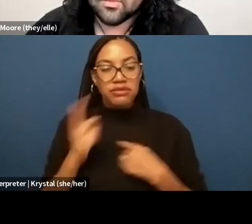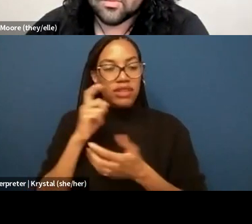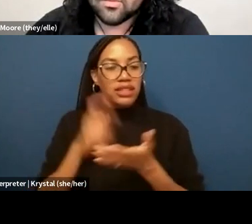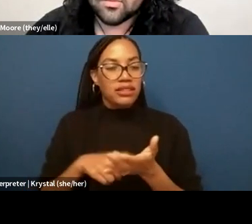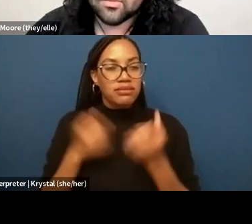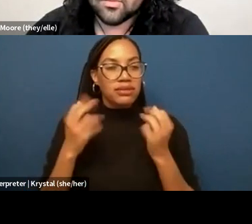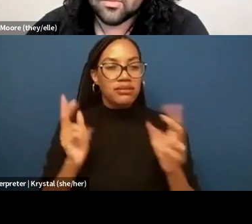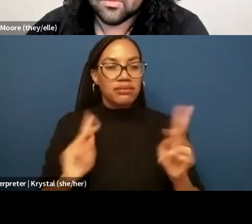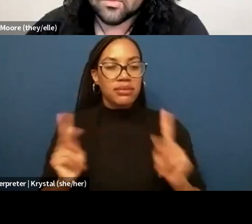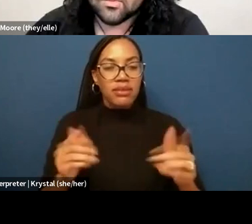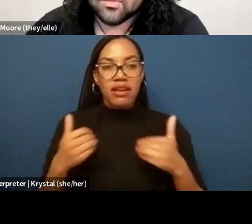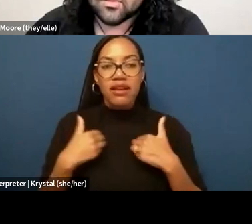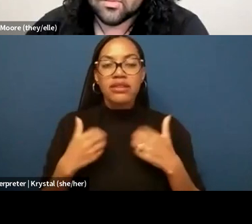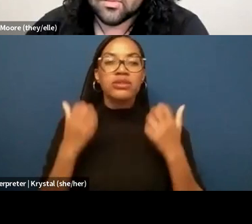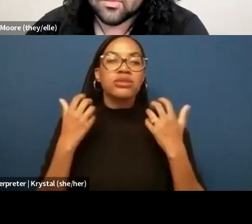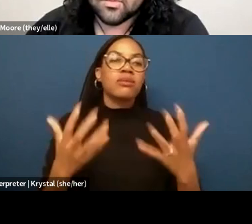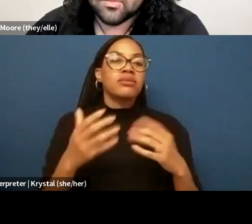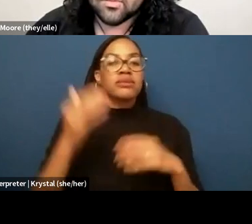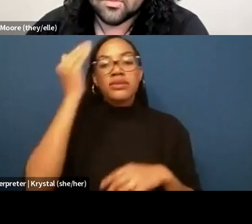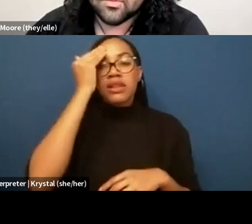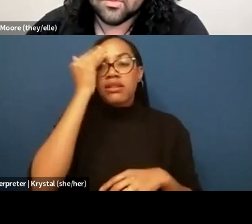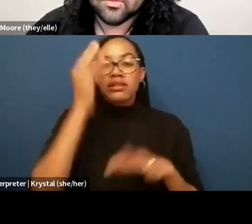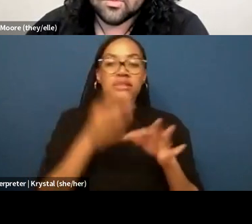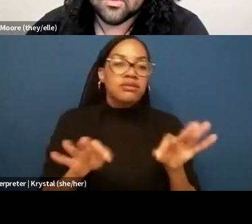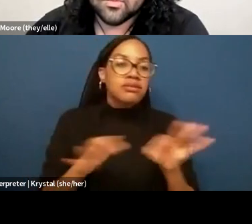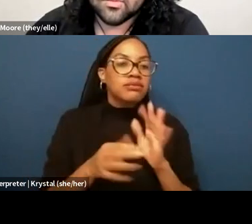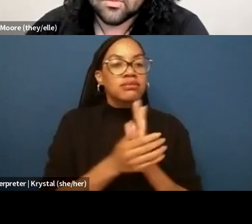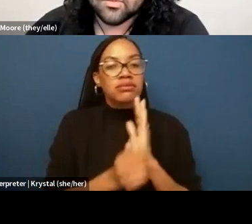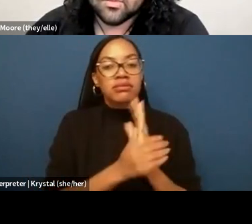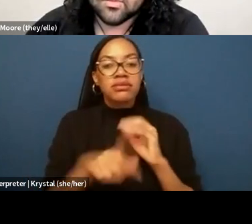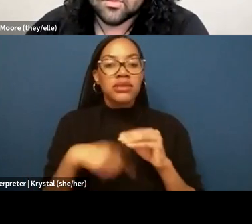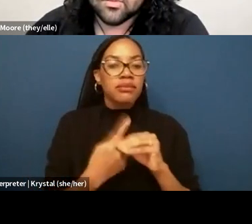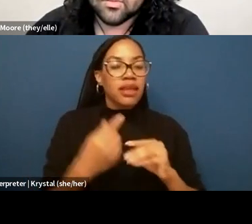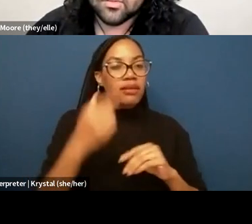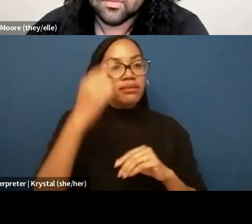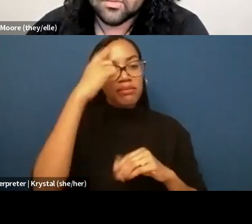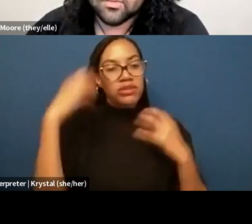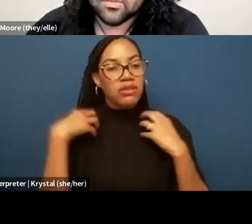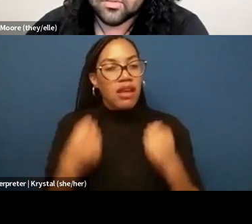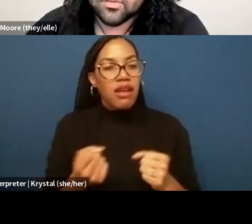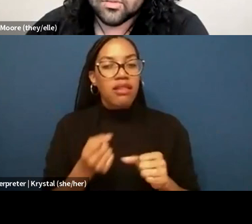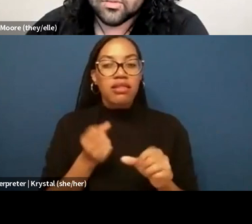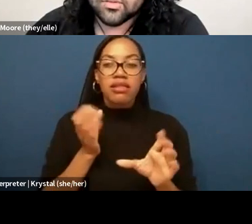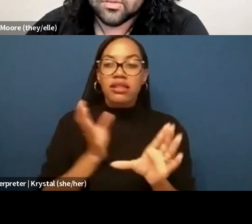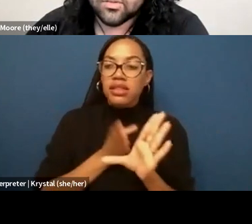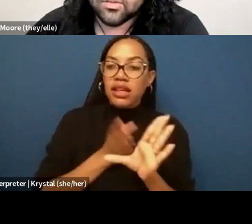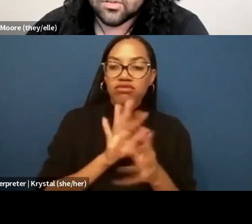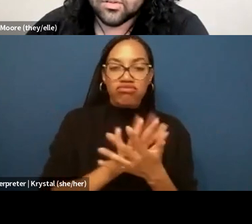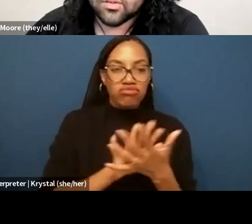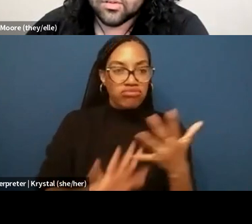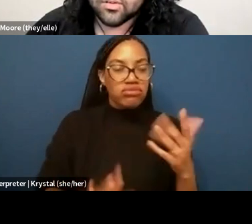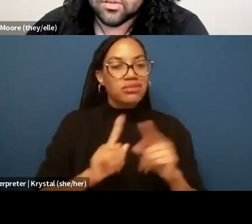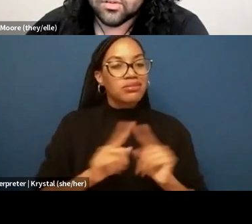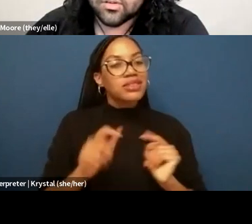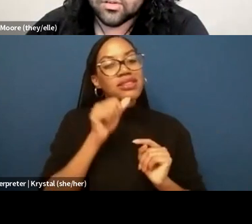lot of language around the discourse of mental health, psychiatric survivors, but not necessarily always a lot of skills and tools to be able to hold